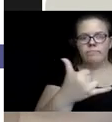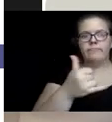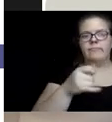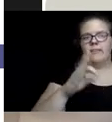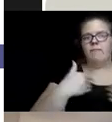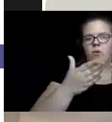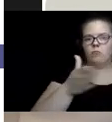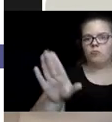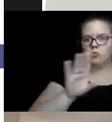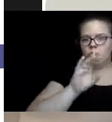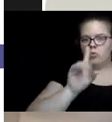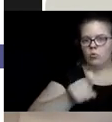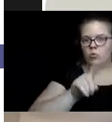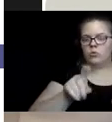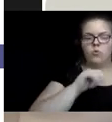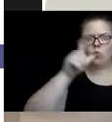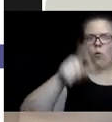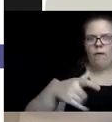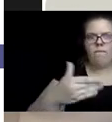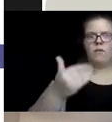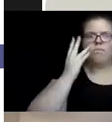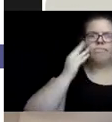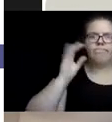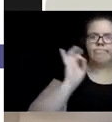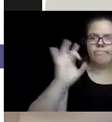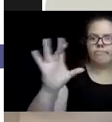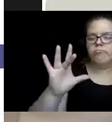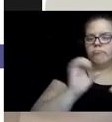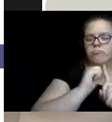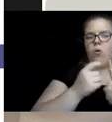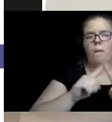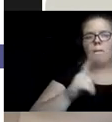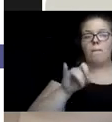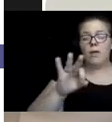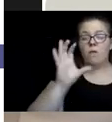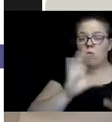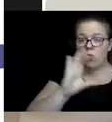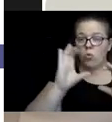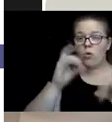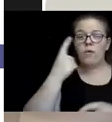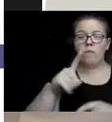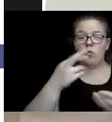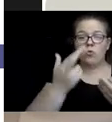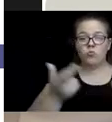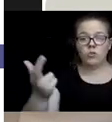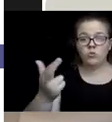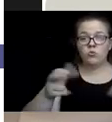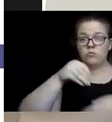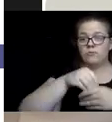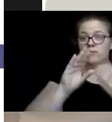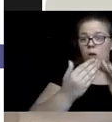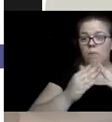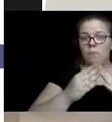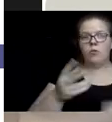need to be in crisis, but if you're just looking for resources in the community and don't quite know where to turn, Vera House is